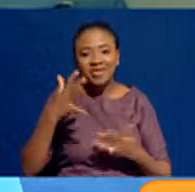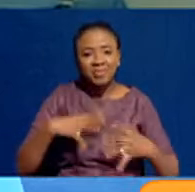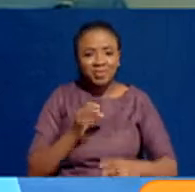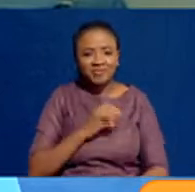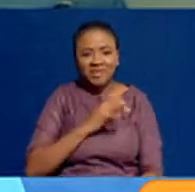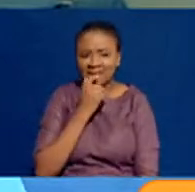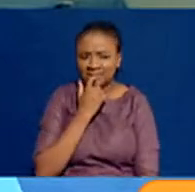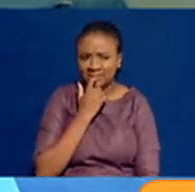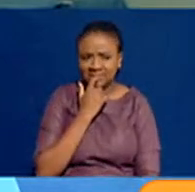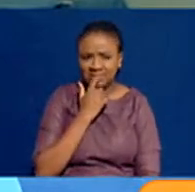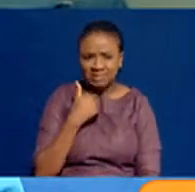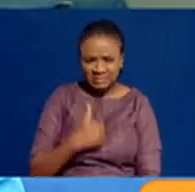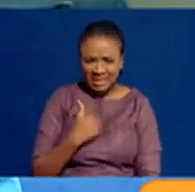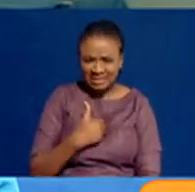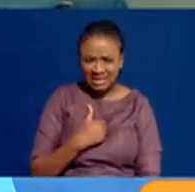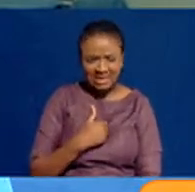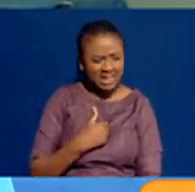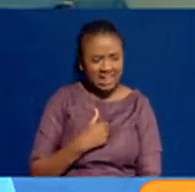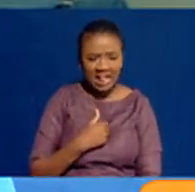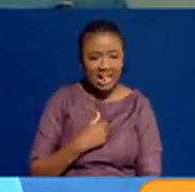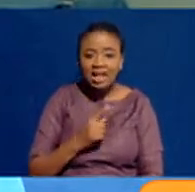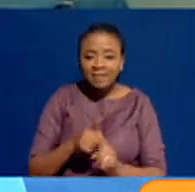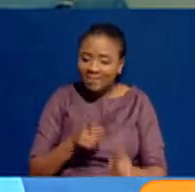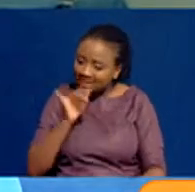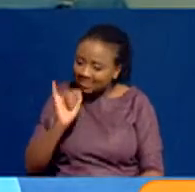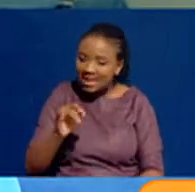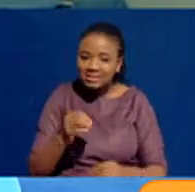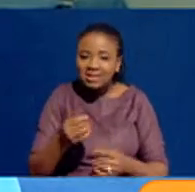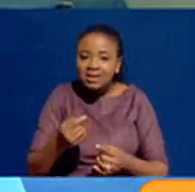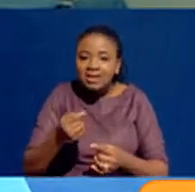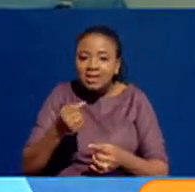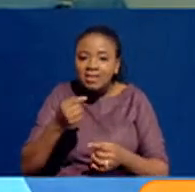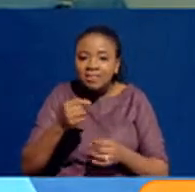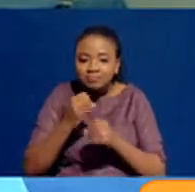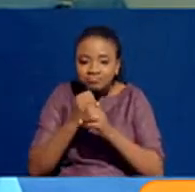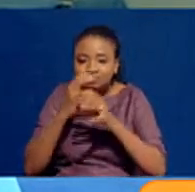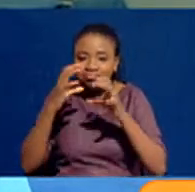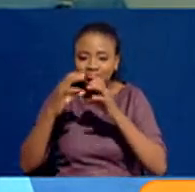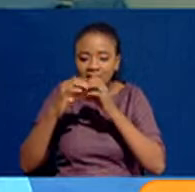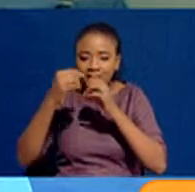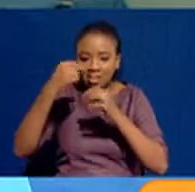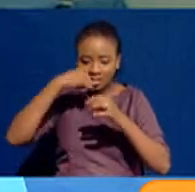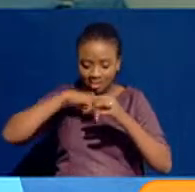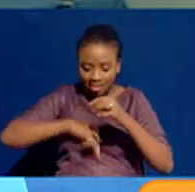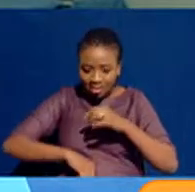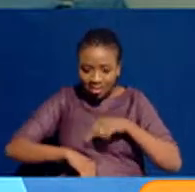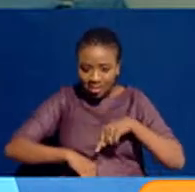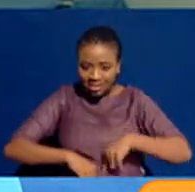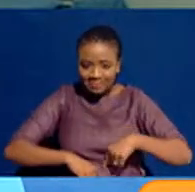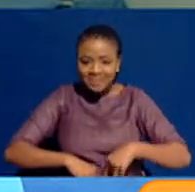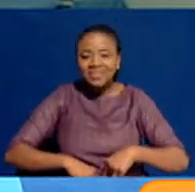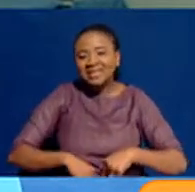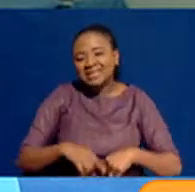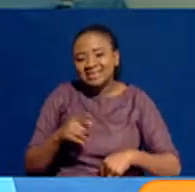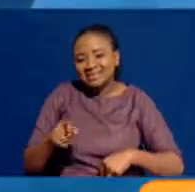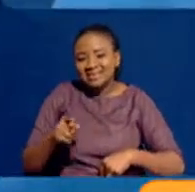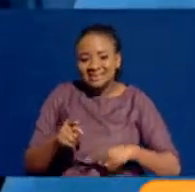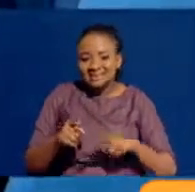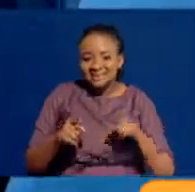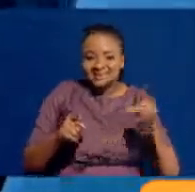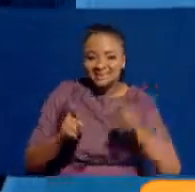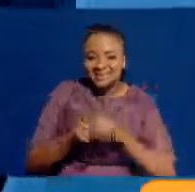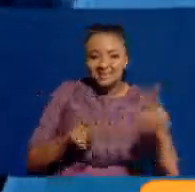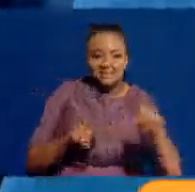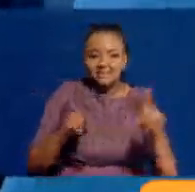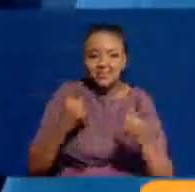surgery, so they choose a balloon. Although a balloon is still a surgical procedure as such, but not to the extent of the sleeve, for example.